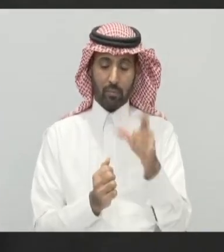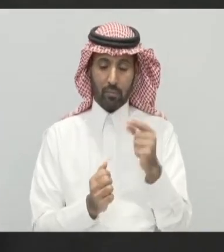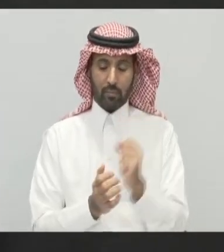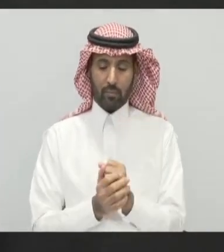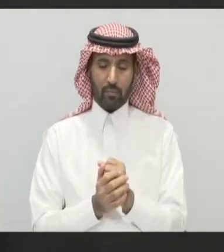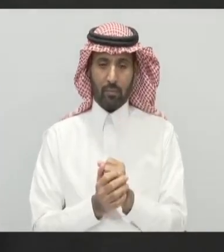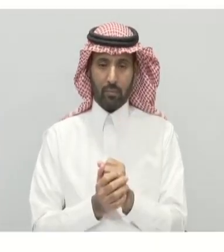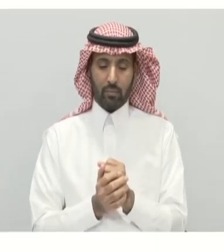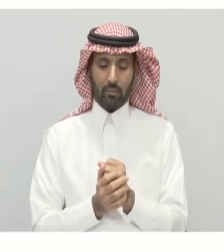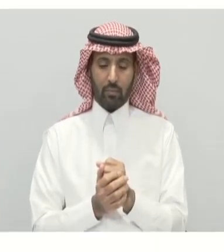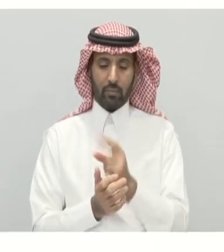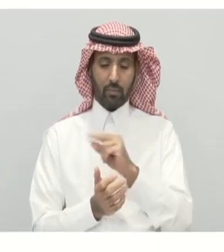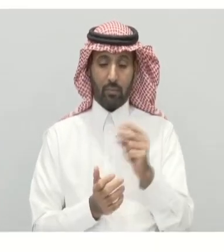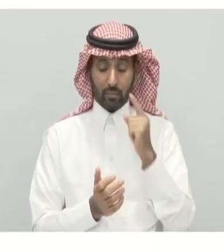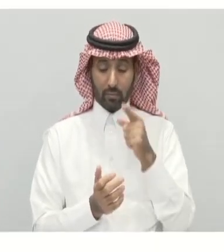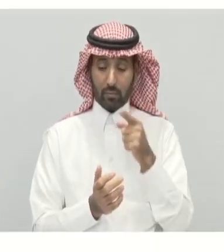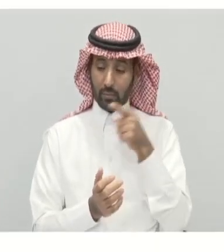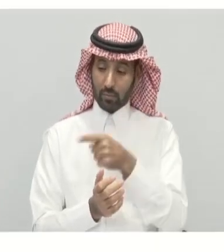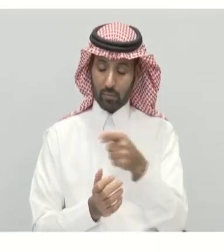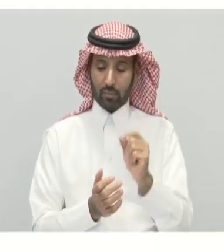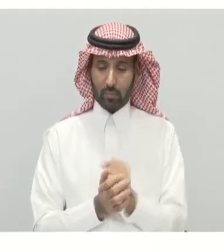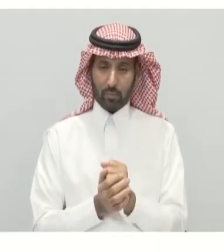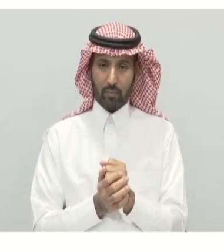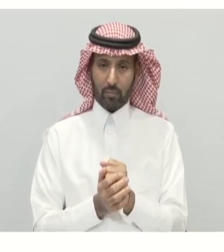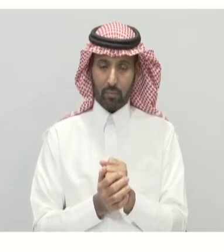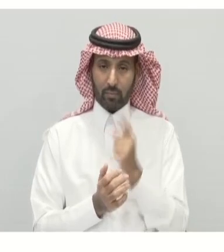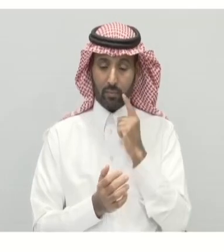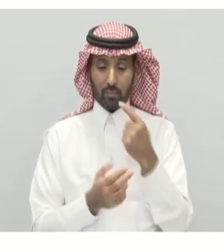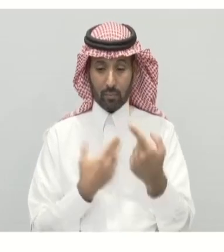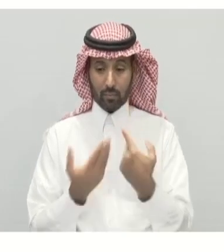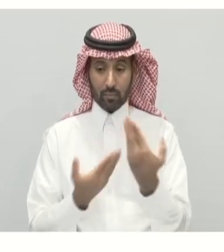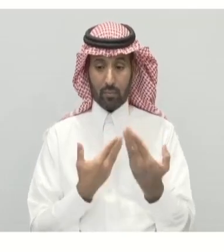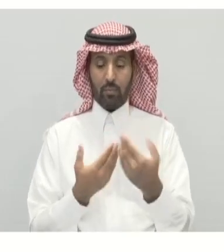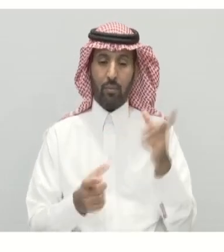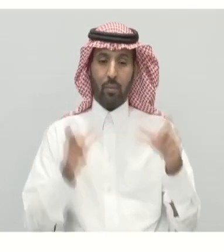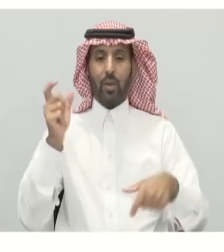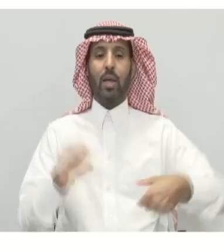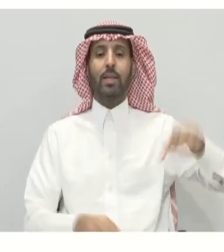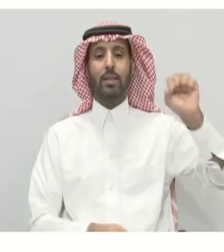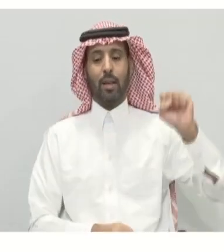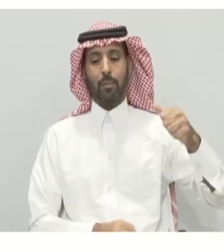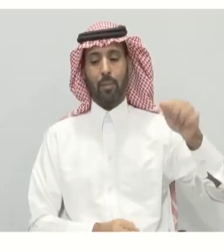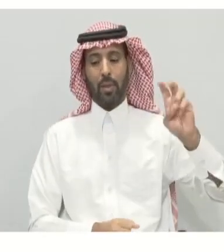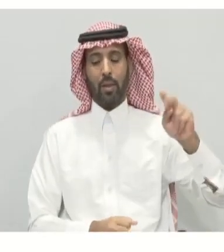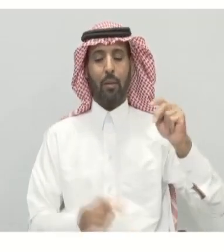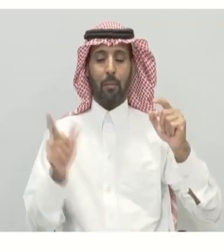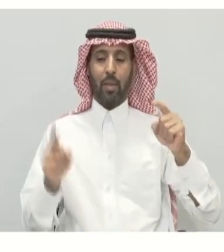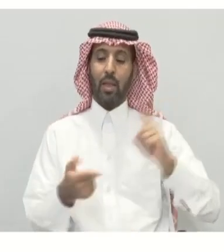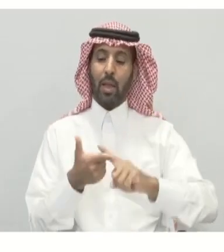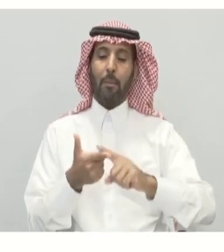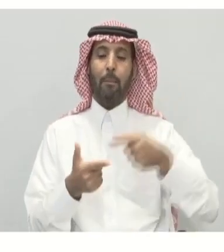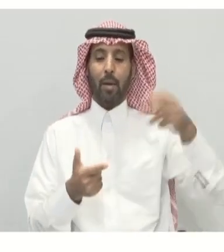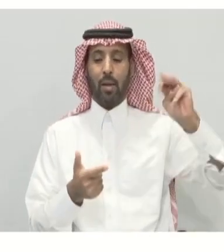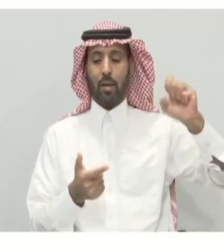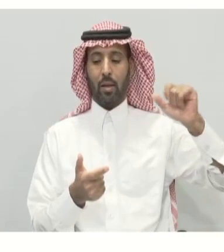proposition, or let's say about the pronoun. A conversation between Sam and Mel. Sam says,